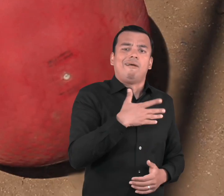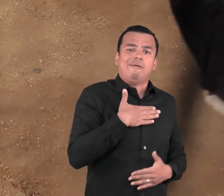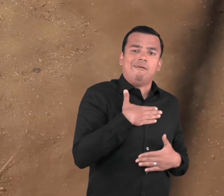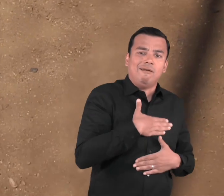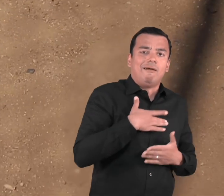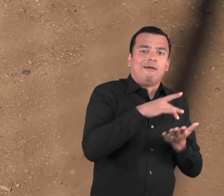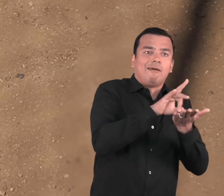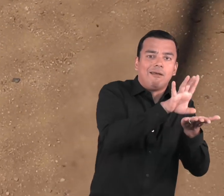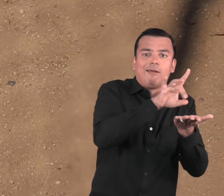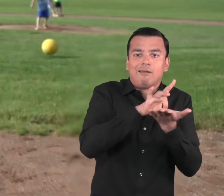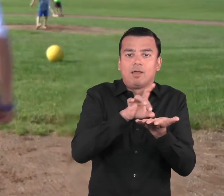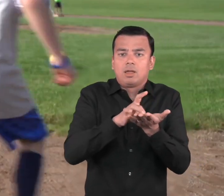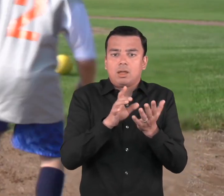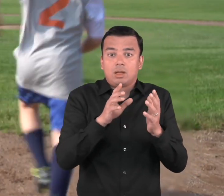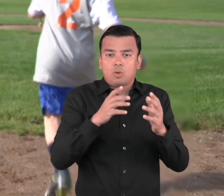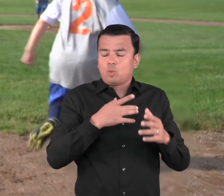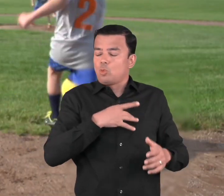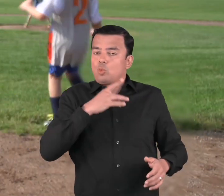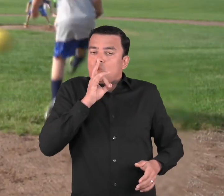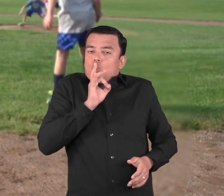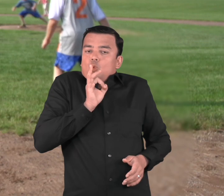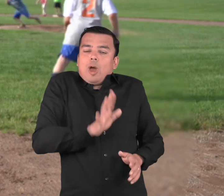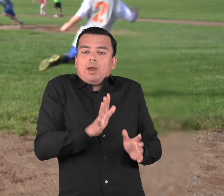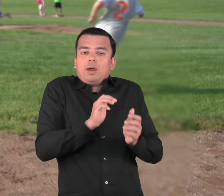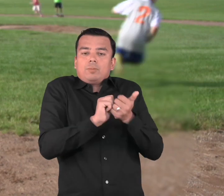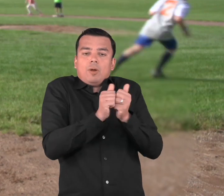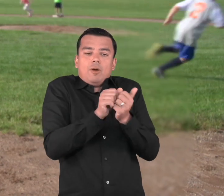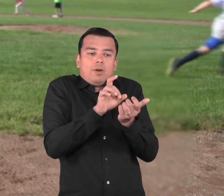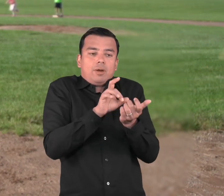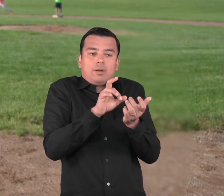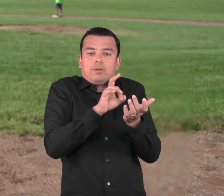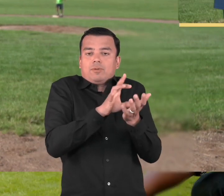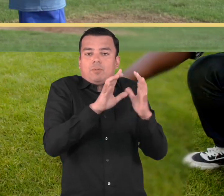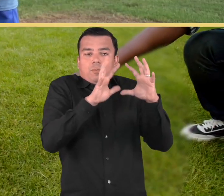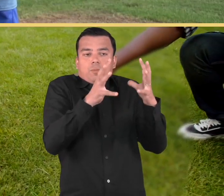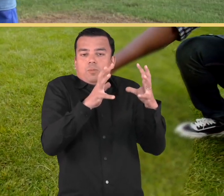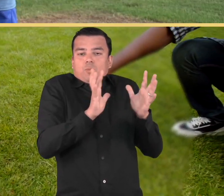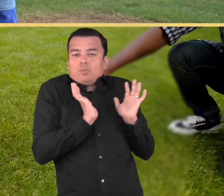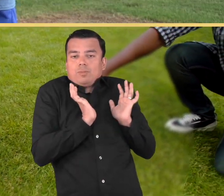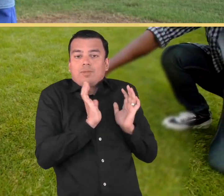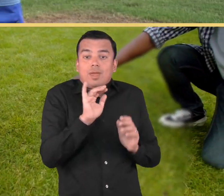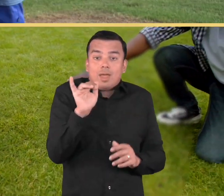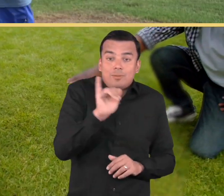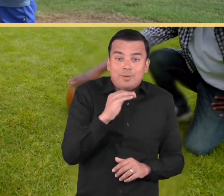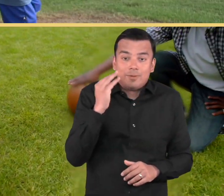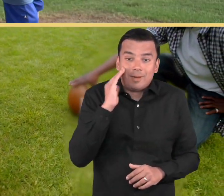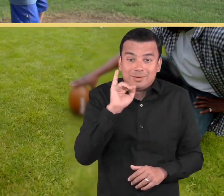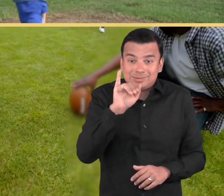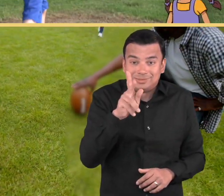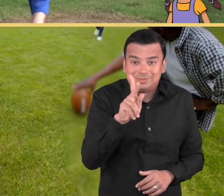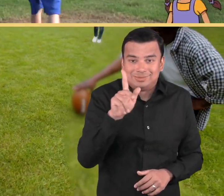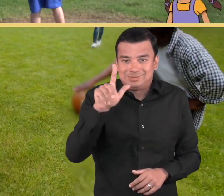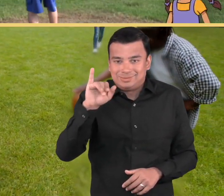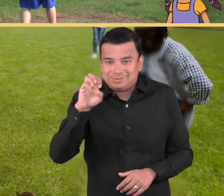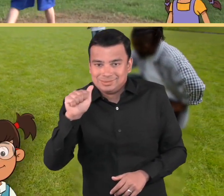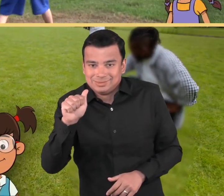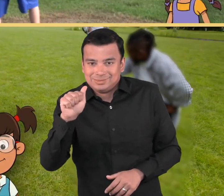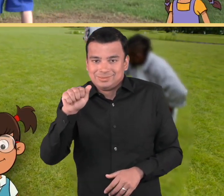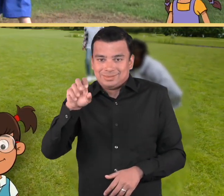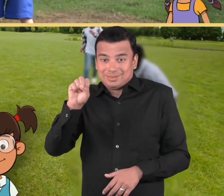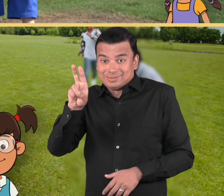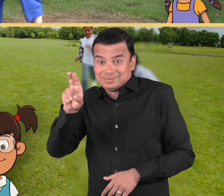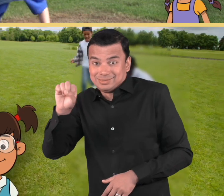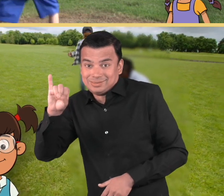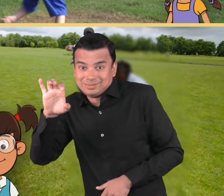likes to kick the ball, but does not like kickball. He also knows that JK, Lisa,